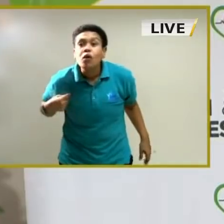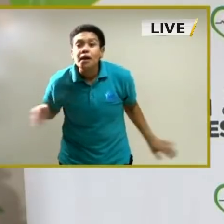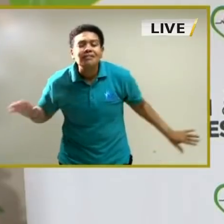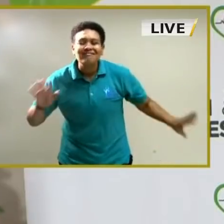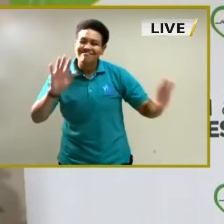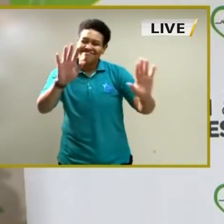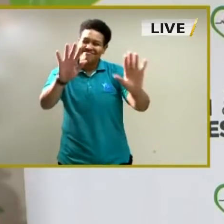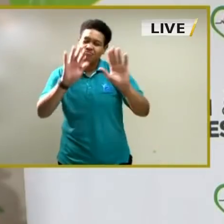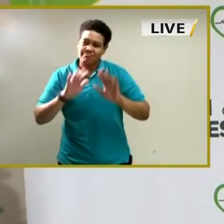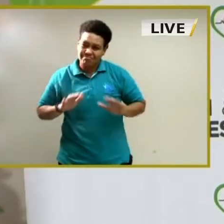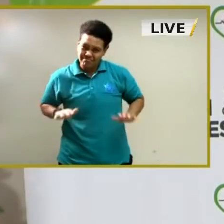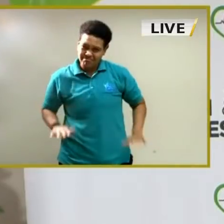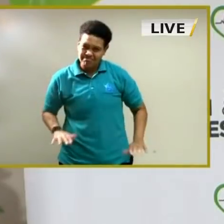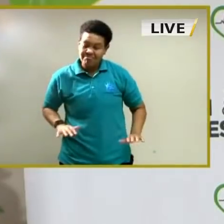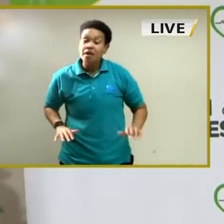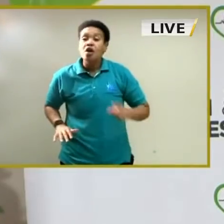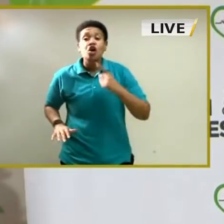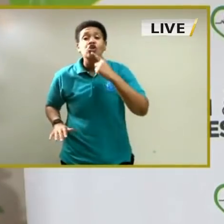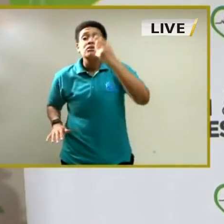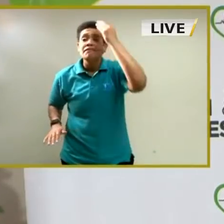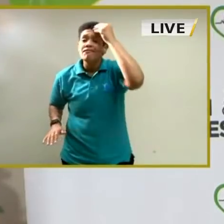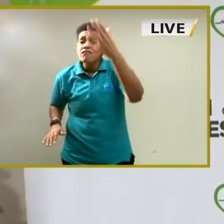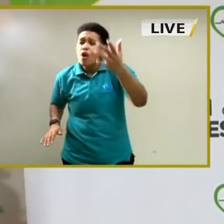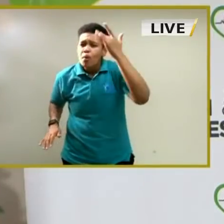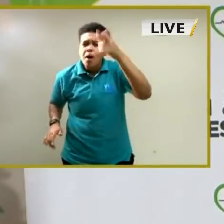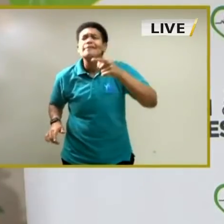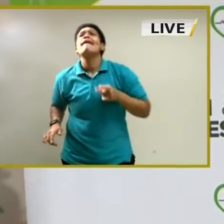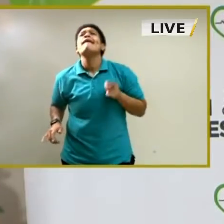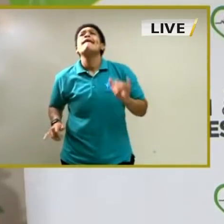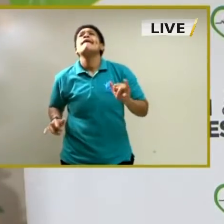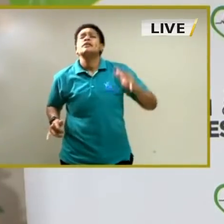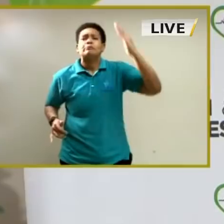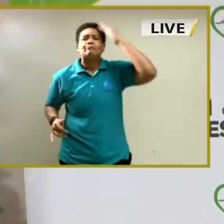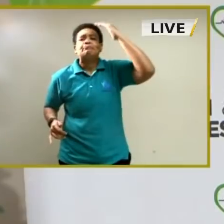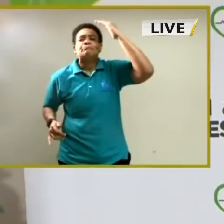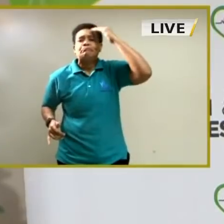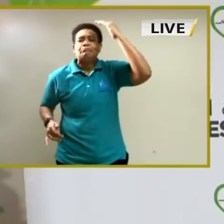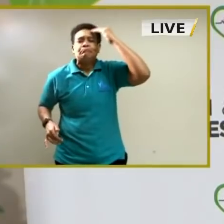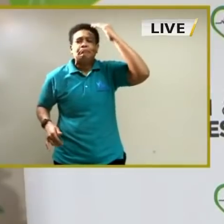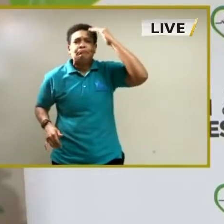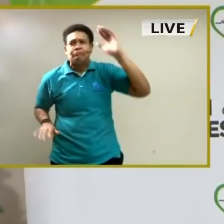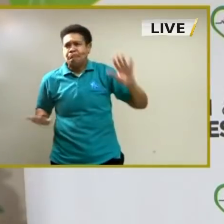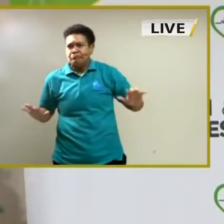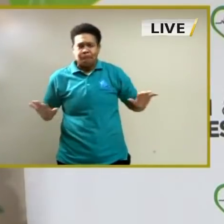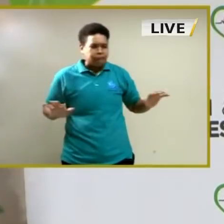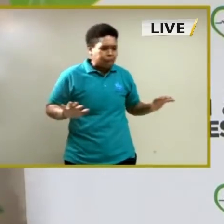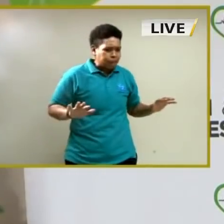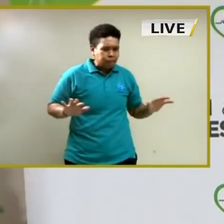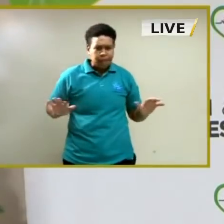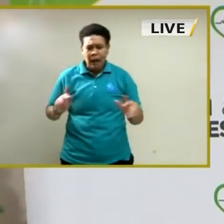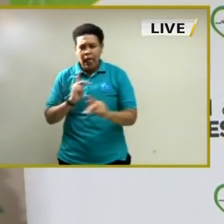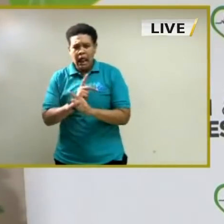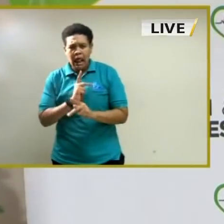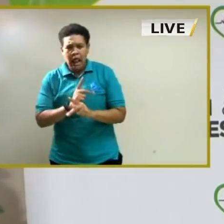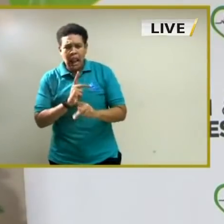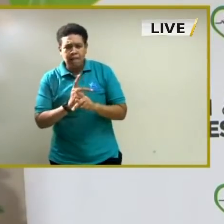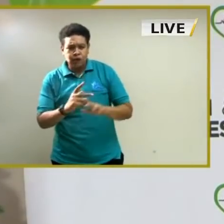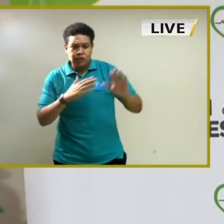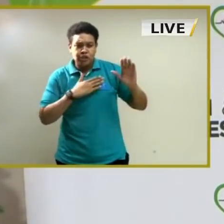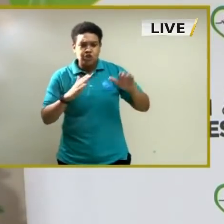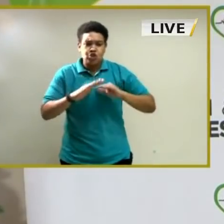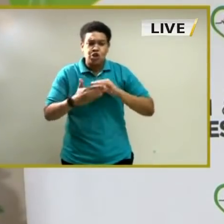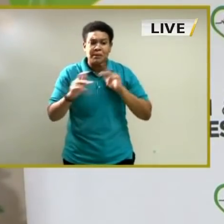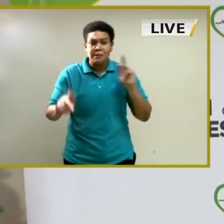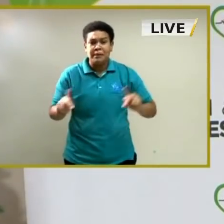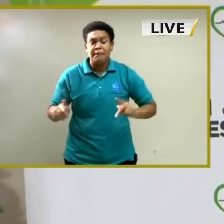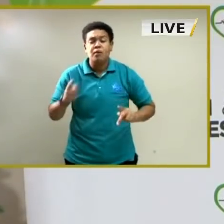to place us on our guard as citizens, as Jamaicans, as we move about, particularly in this